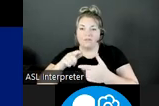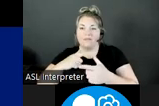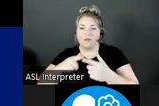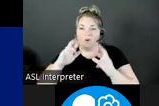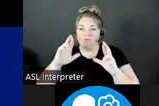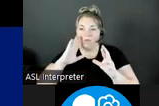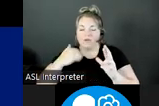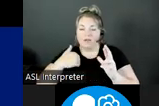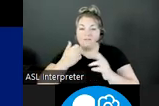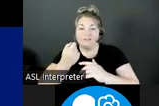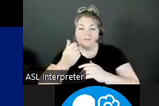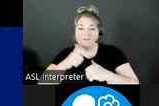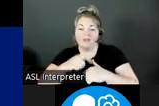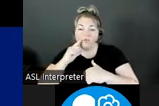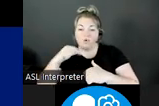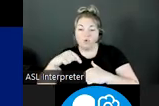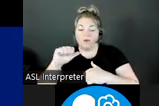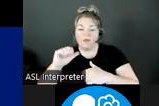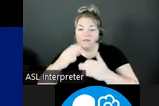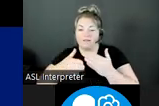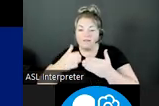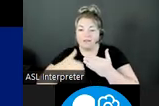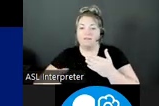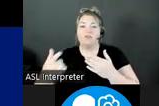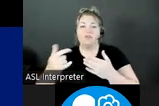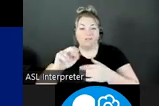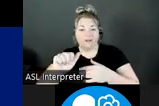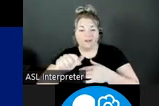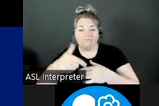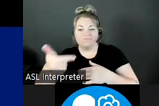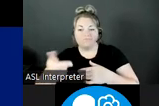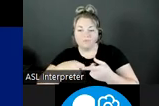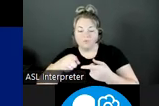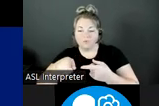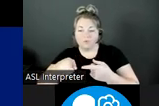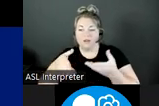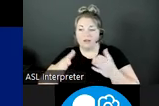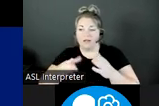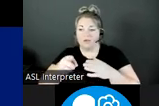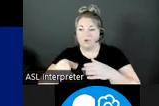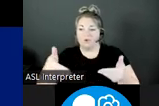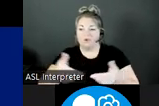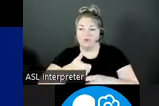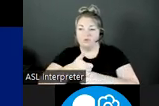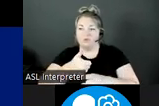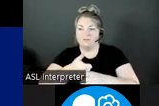have a little time for Q&A at the end. So Gina, I'm going to turn it over to you and let you introduce